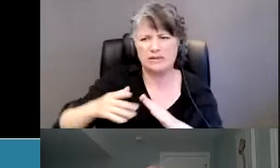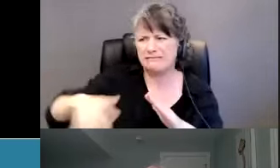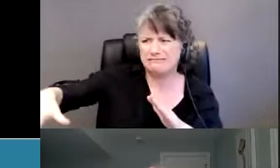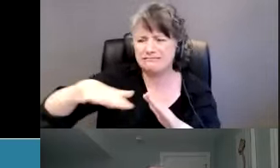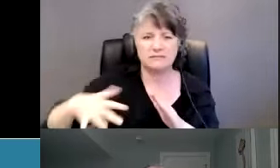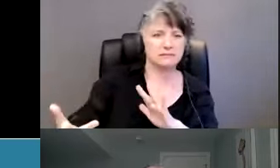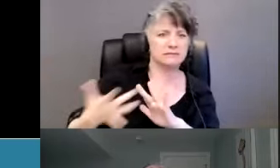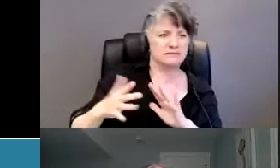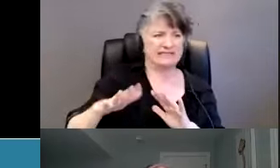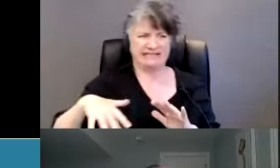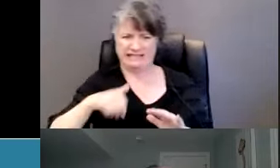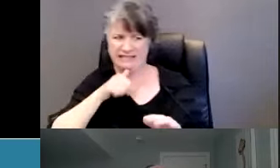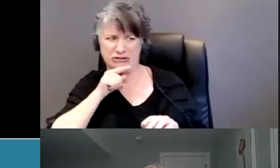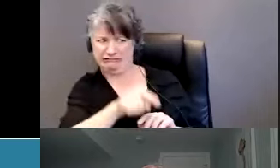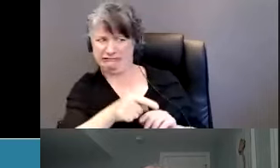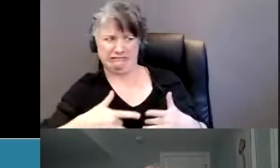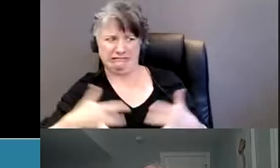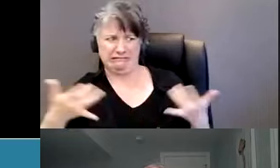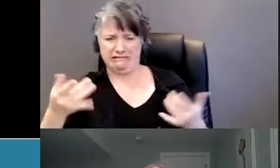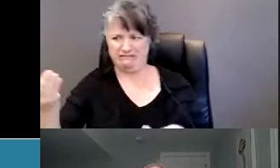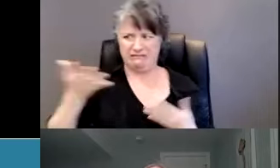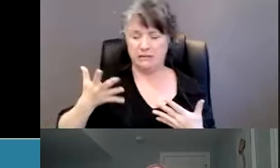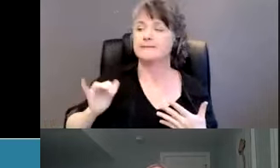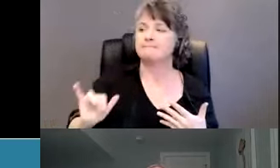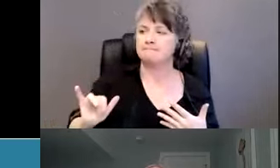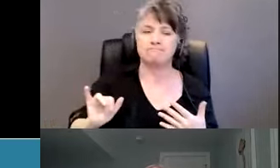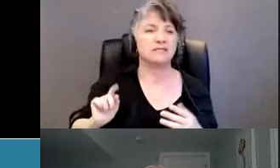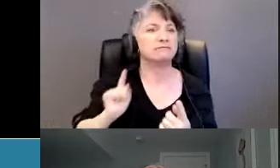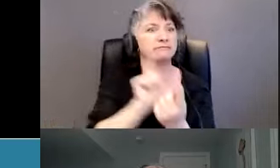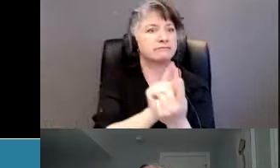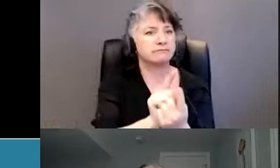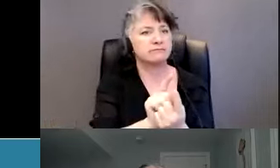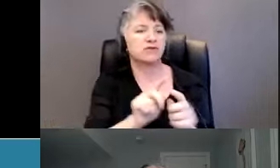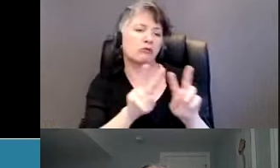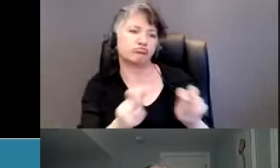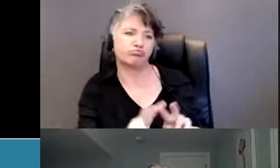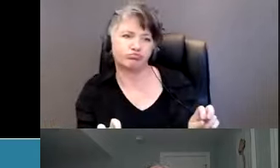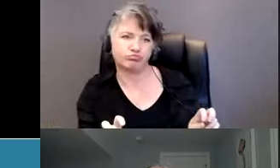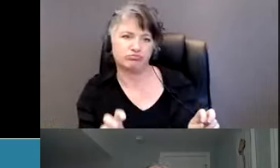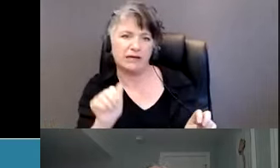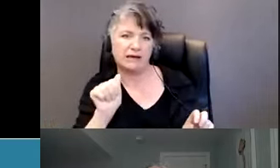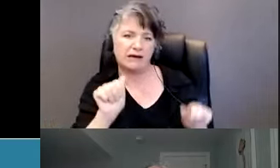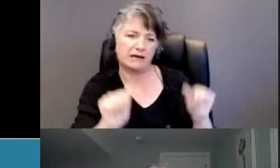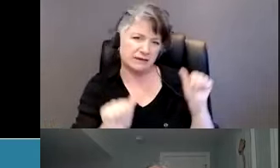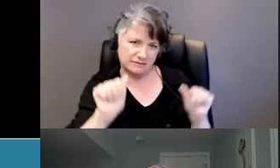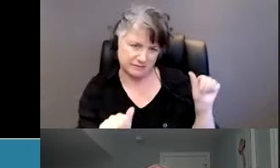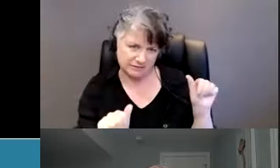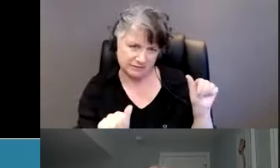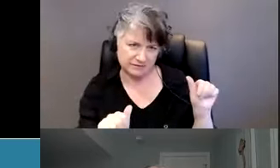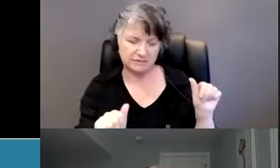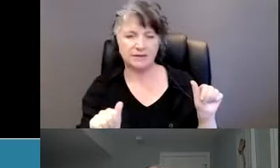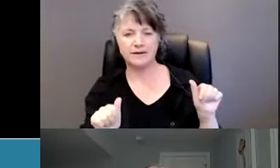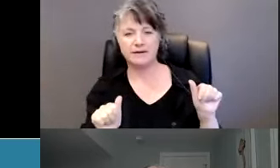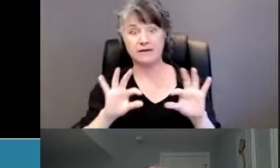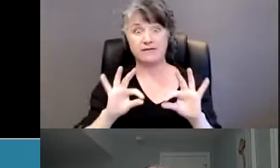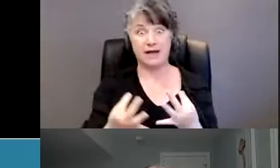do those initial assessments, speak with individuals. Again, as Dr. Kitamara expressed that we often work with the family network, I do